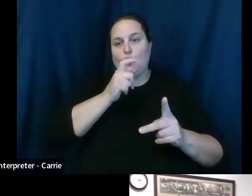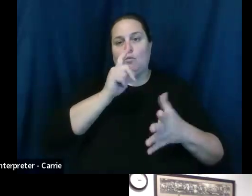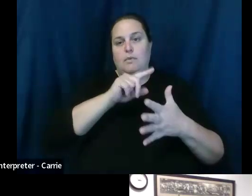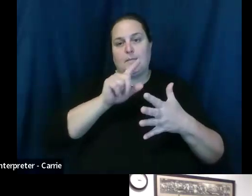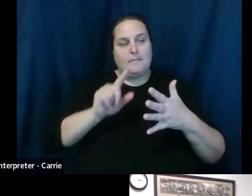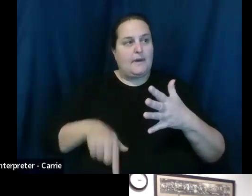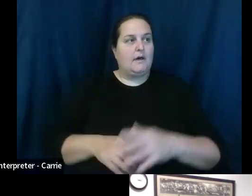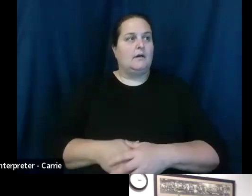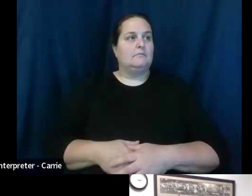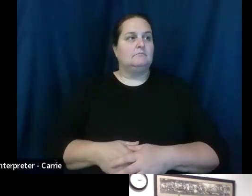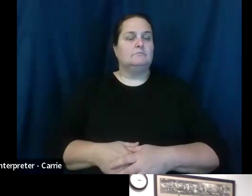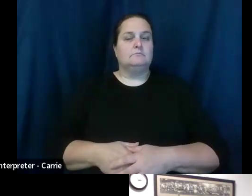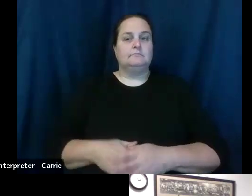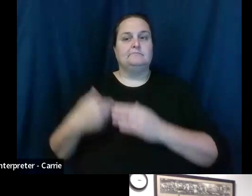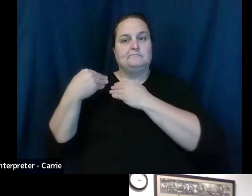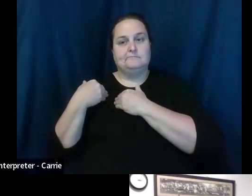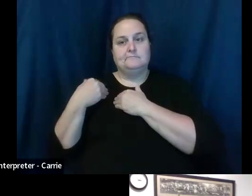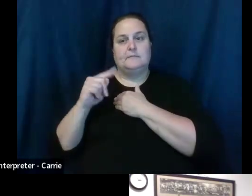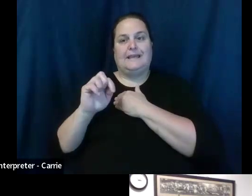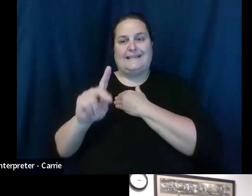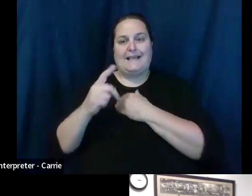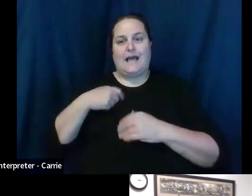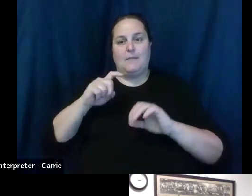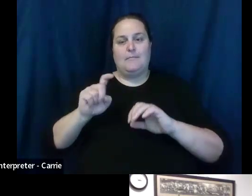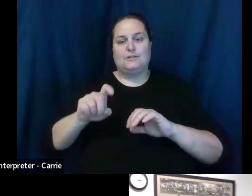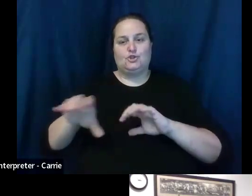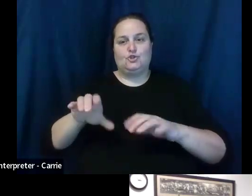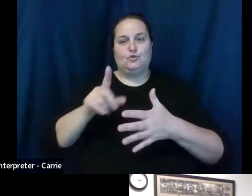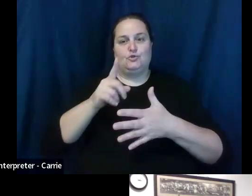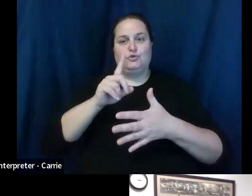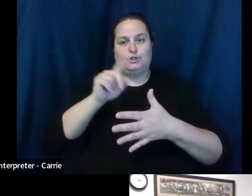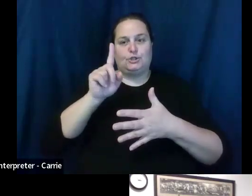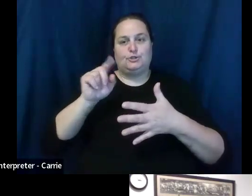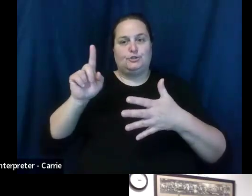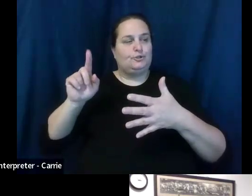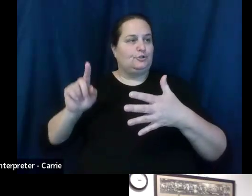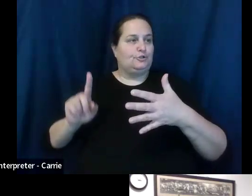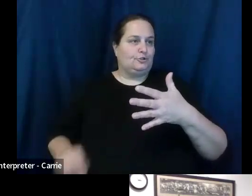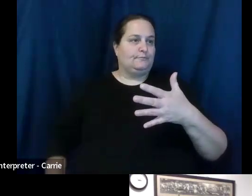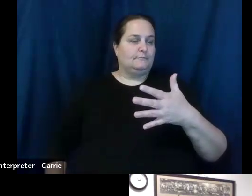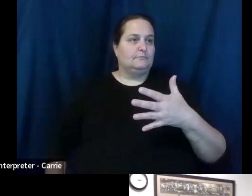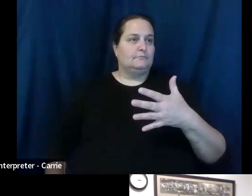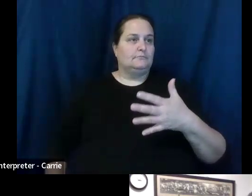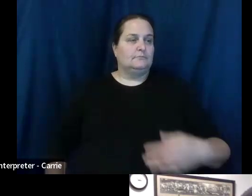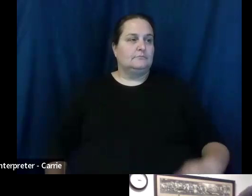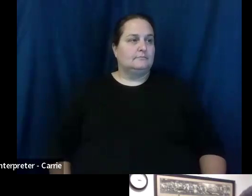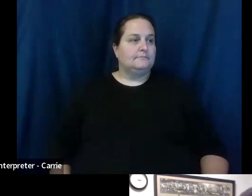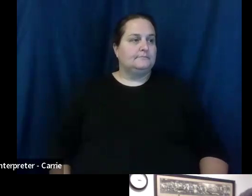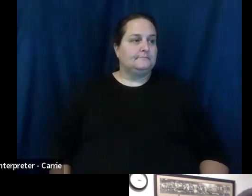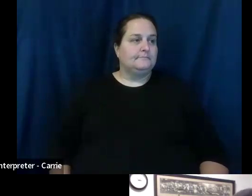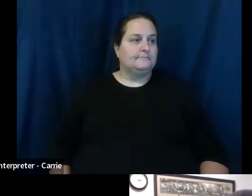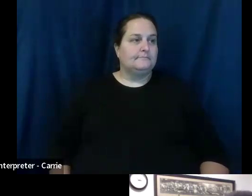that your support persons agreed to complete for you, along with a little description of what each of those tasks are if they have any questions.